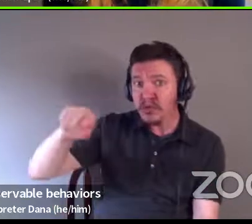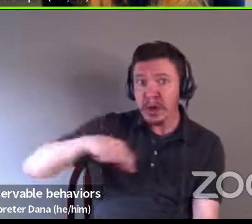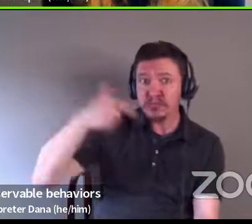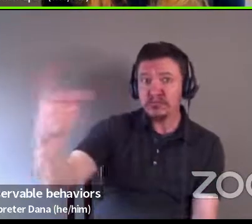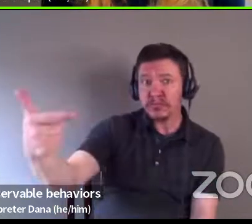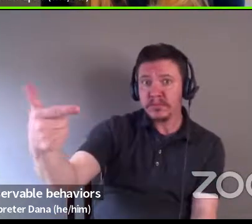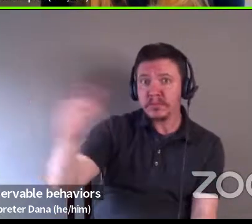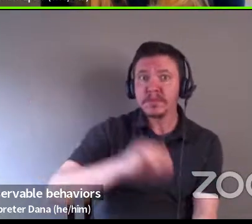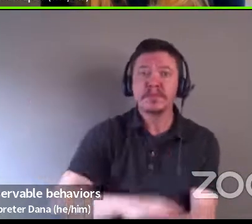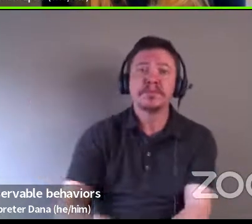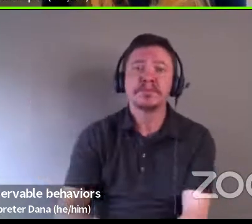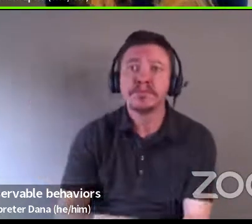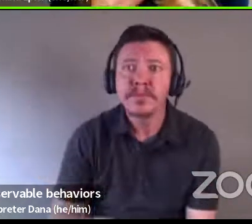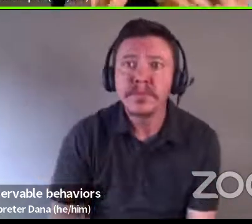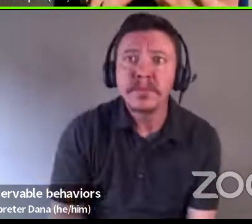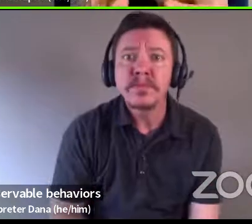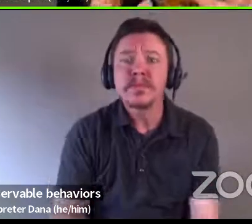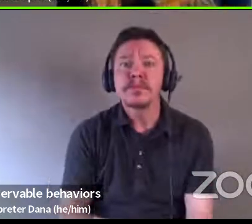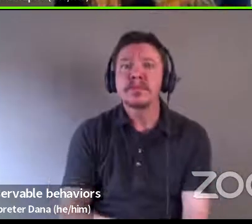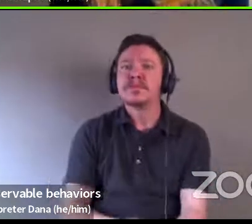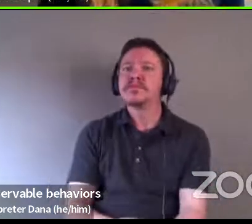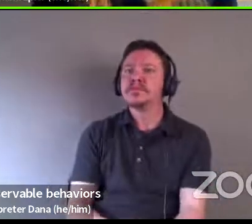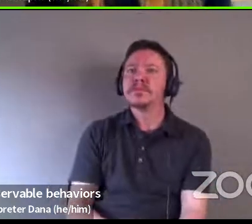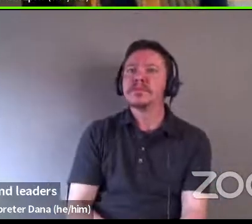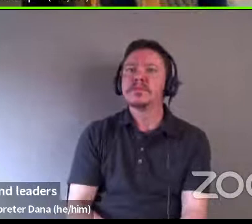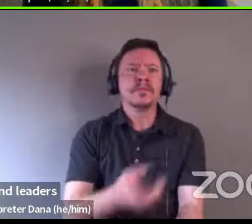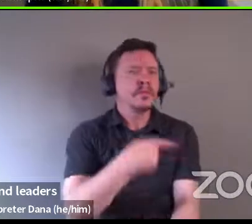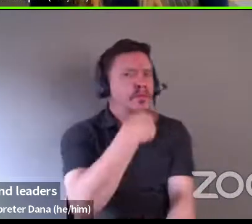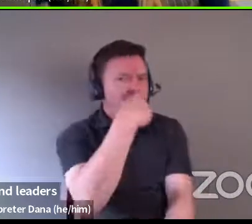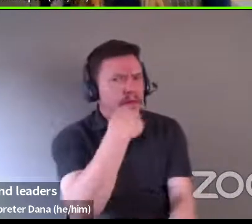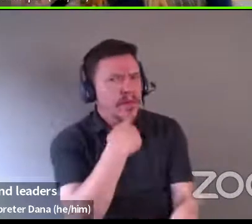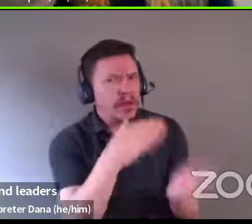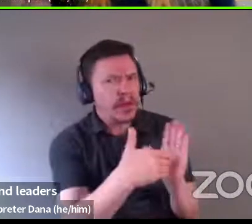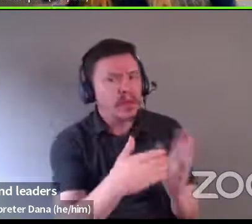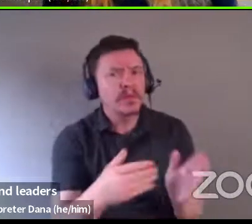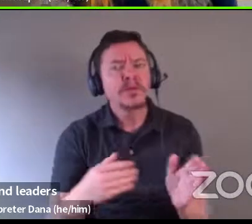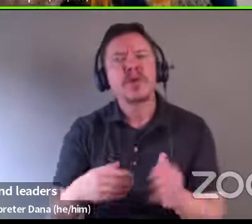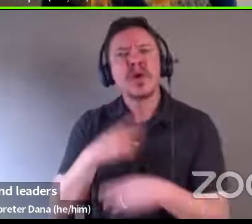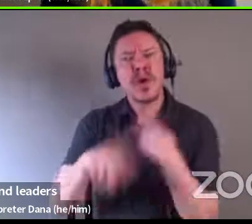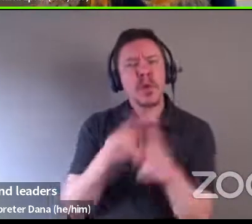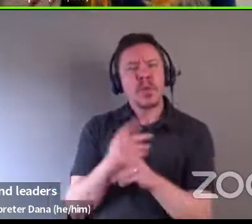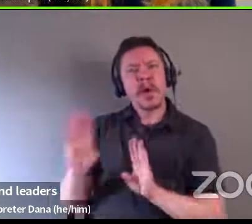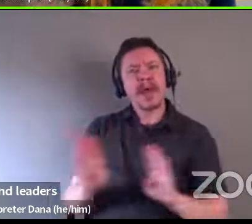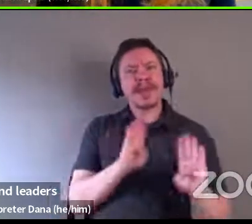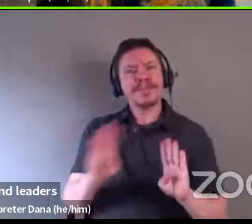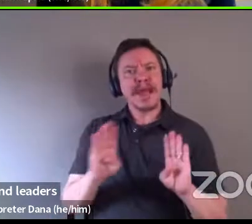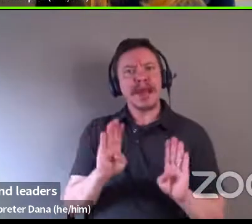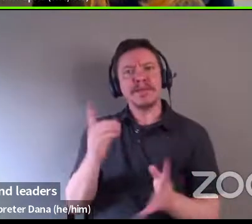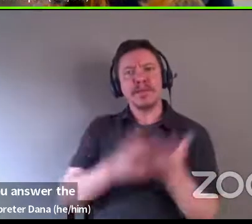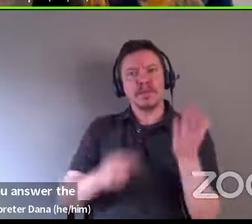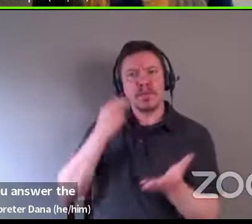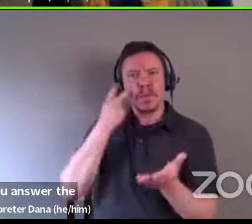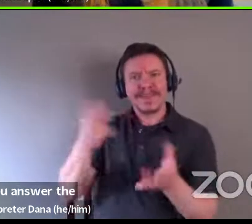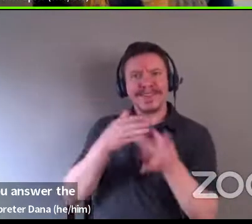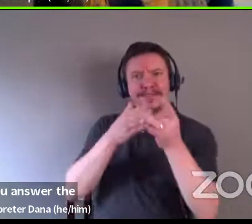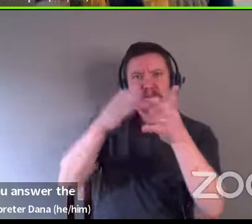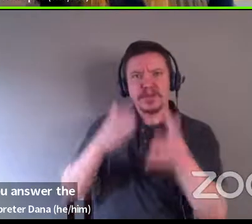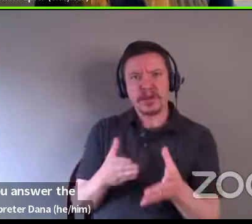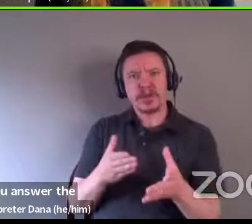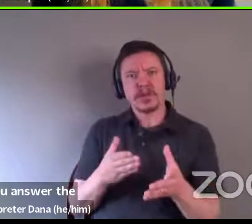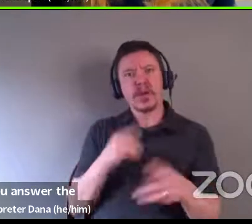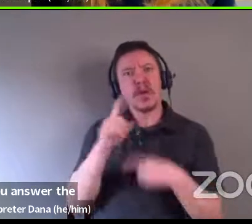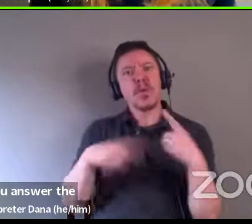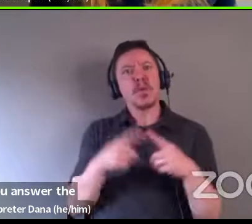question? So what kinds of behaviors around would you like to see from leaders as they show